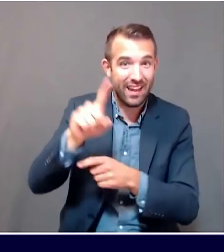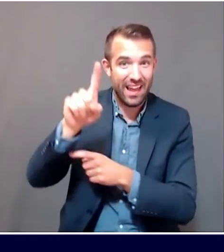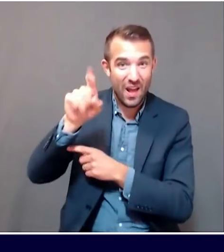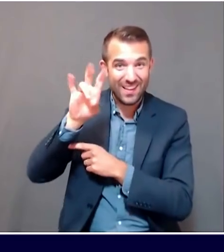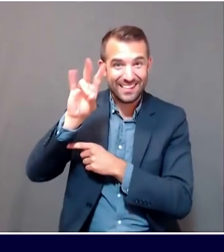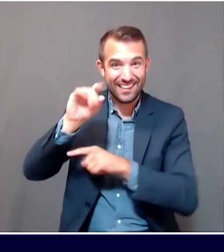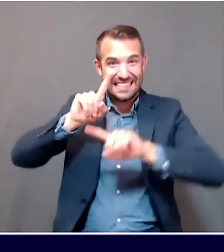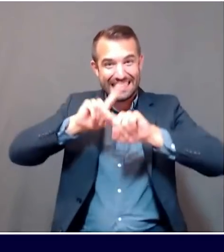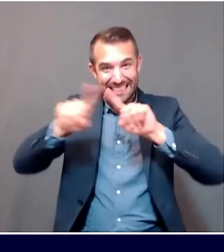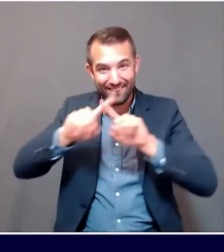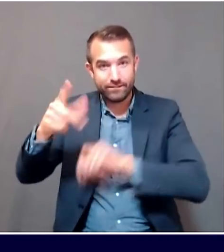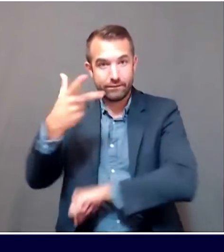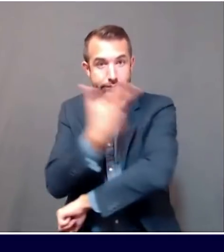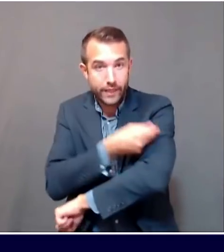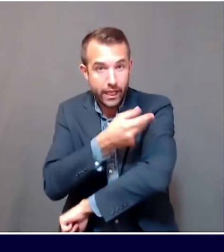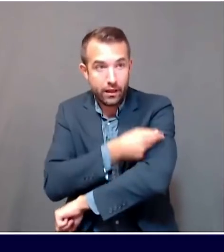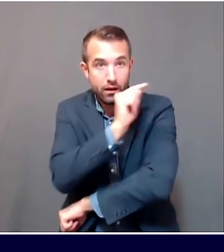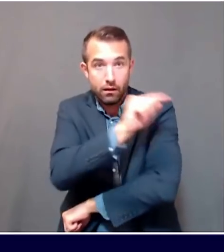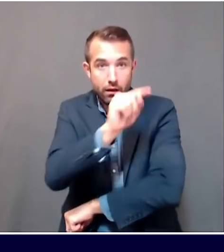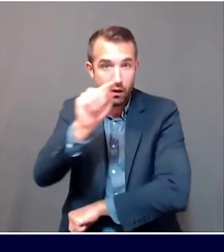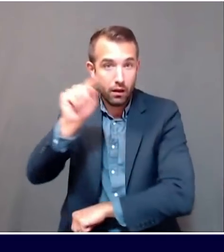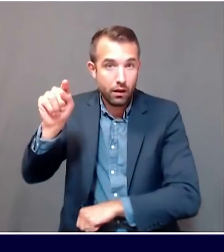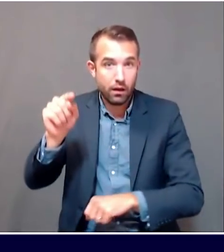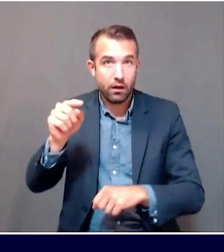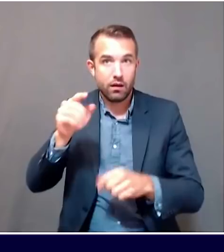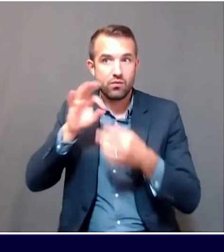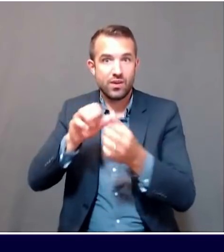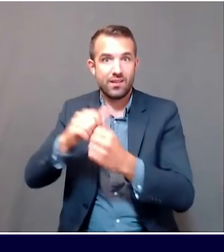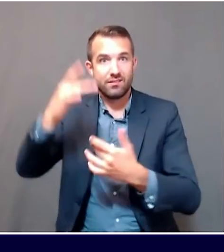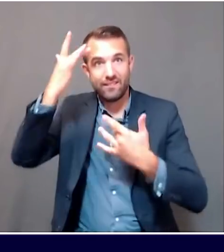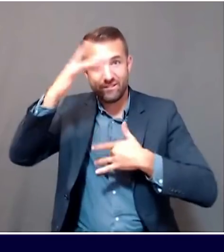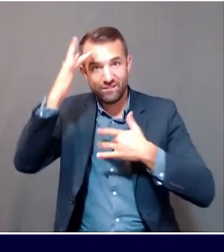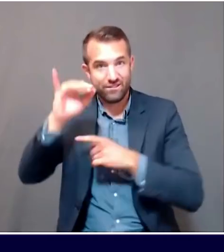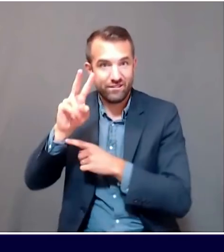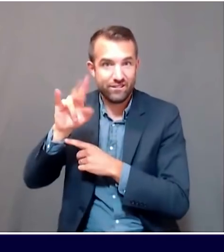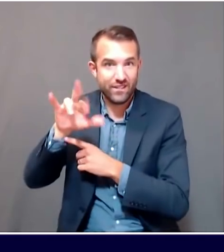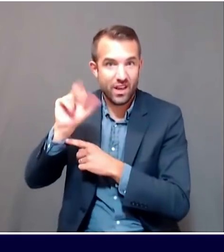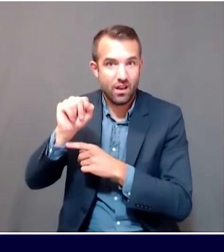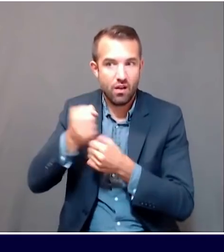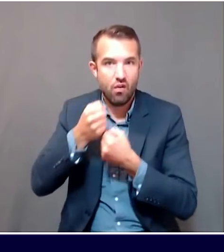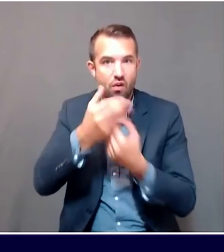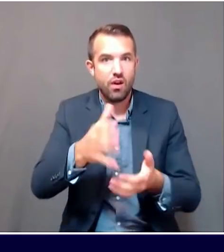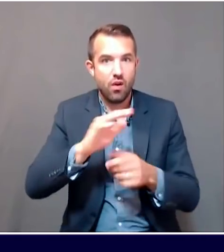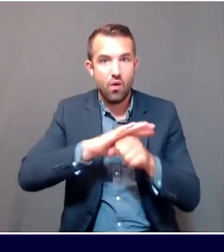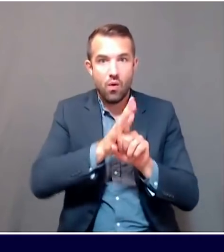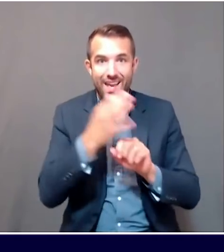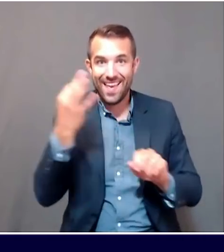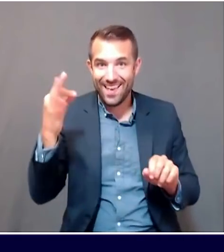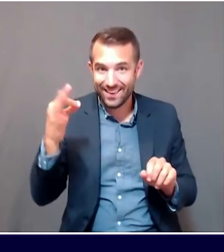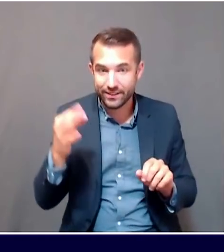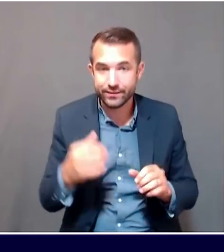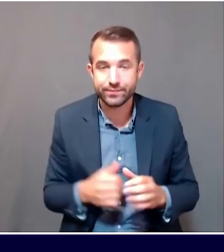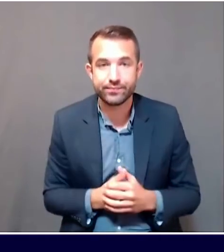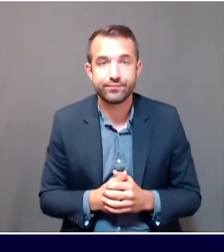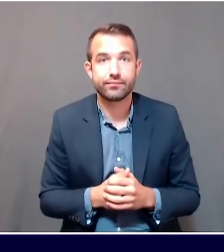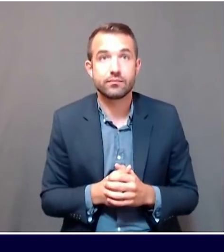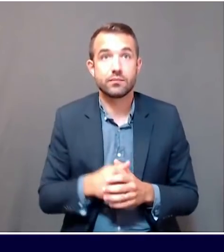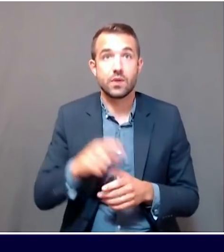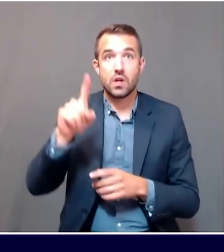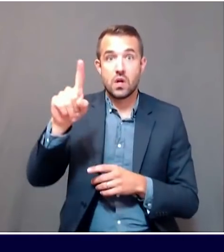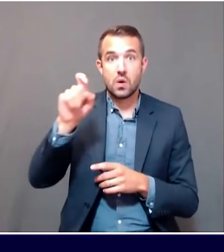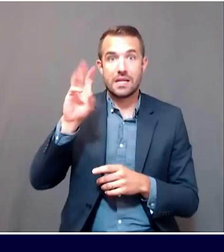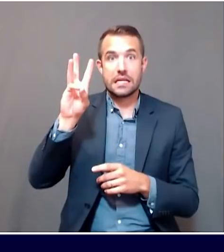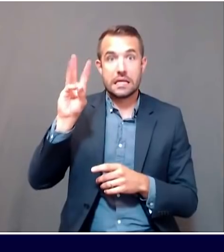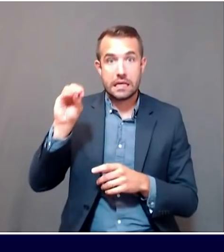that causes COVID-19. Of that work, again, approximately 160 candidate